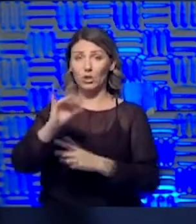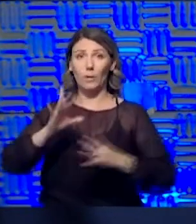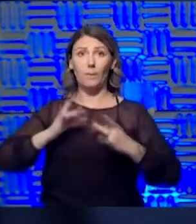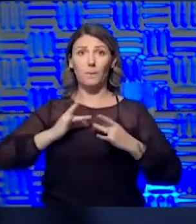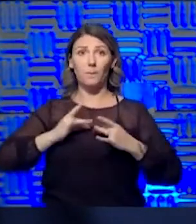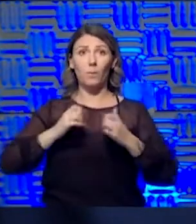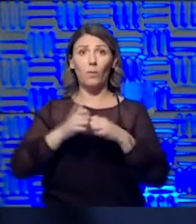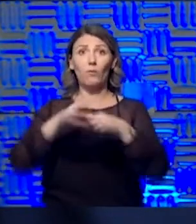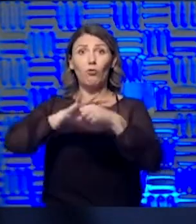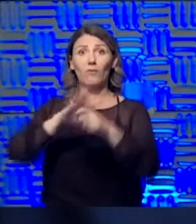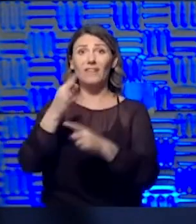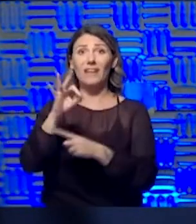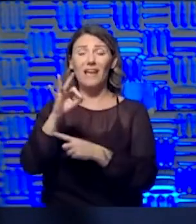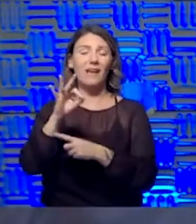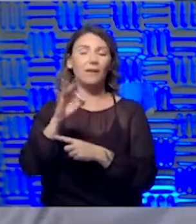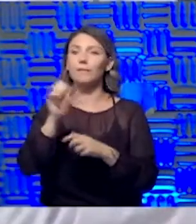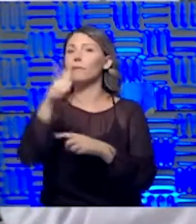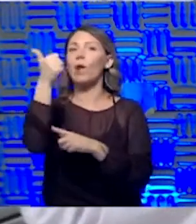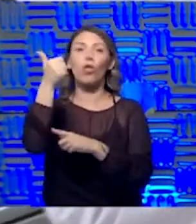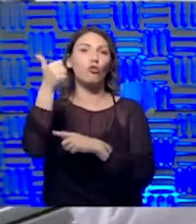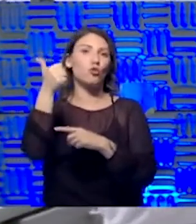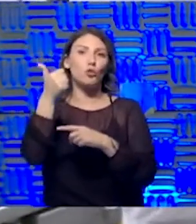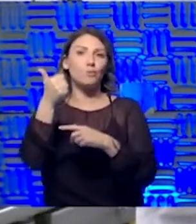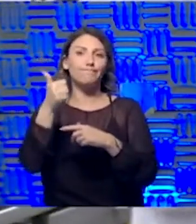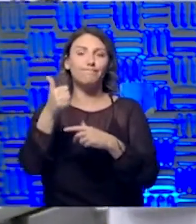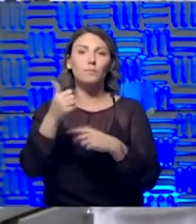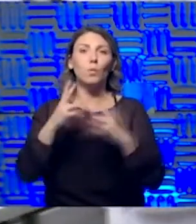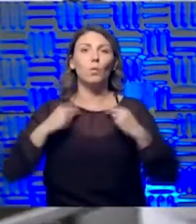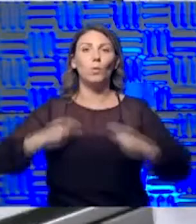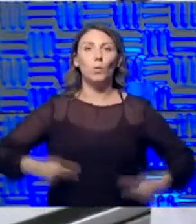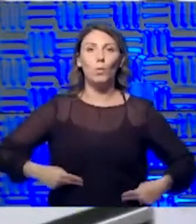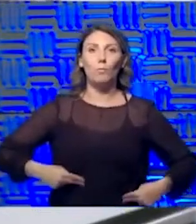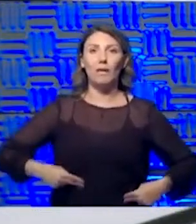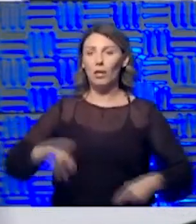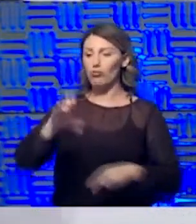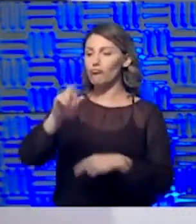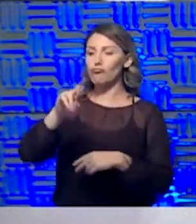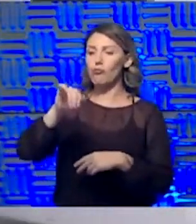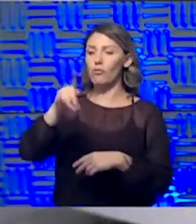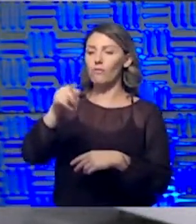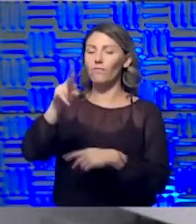common human coronavirus that causes just a typical cough or cold.